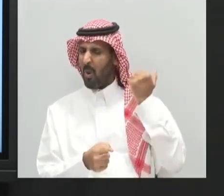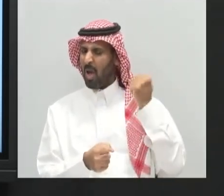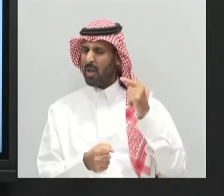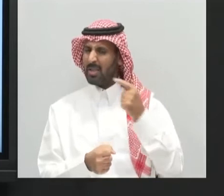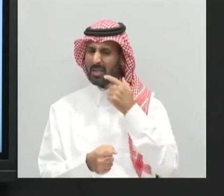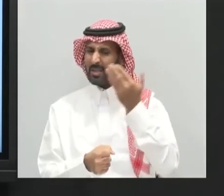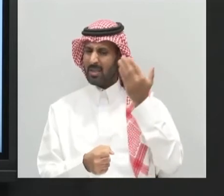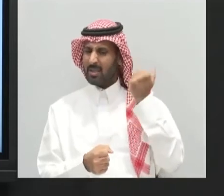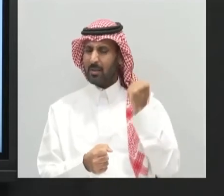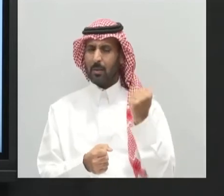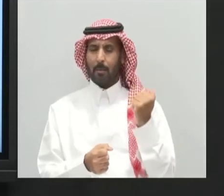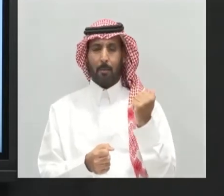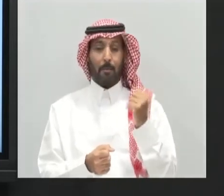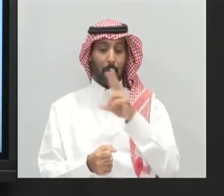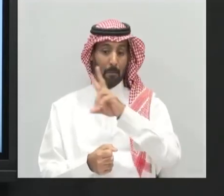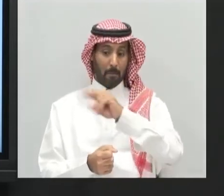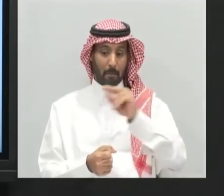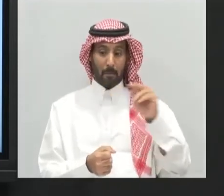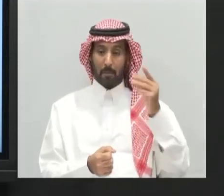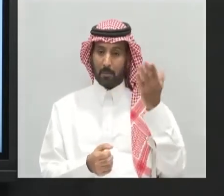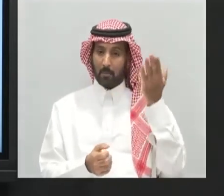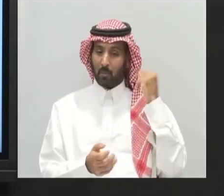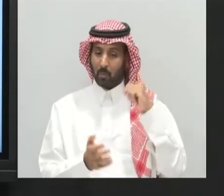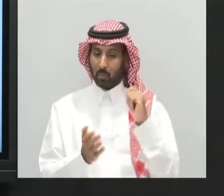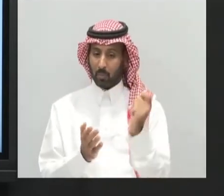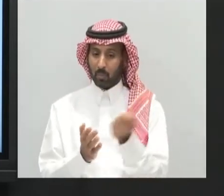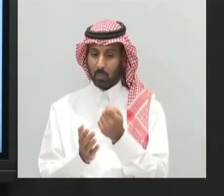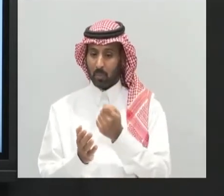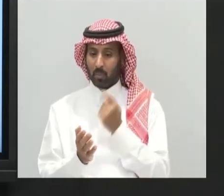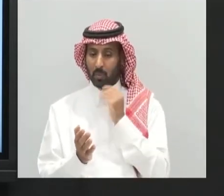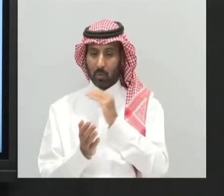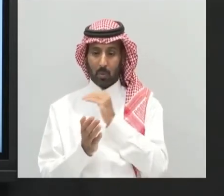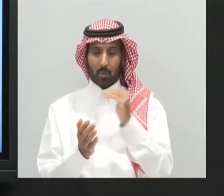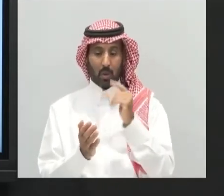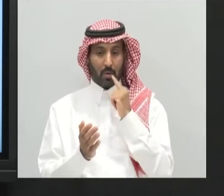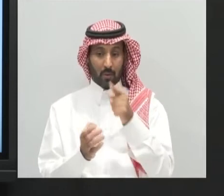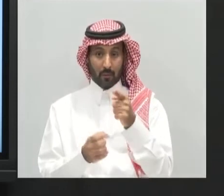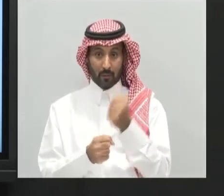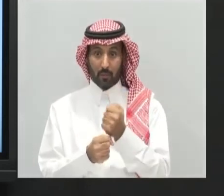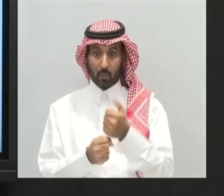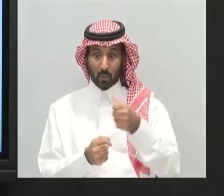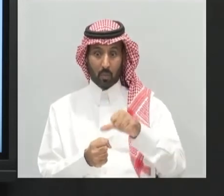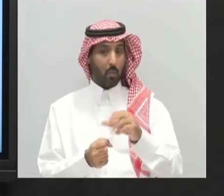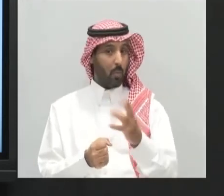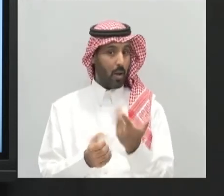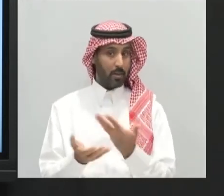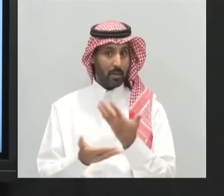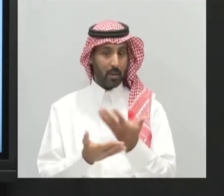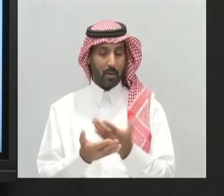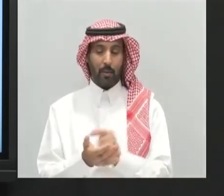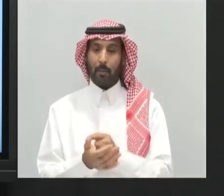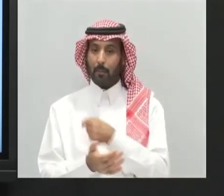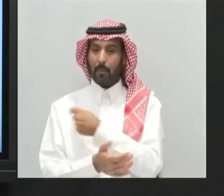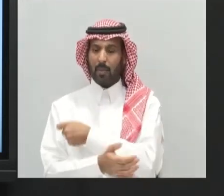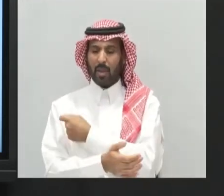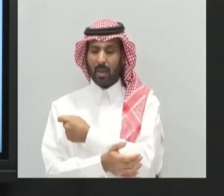year? And similar to these examples that we read together? If you do, then it is always a good idea